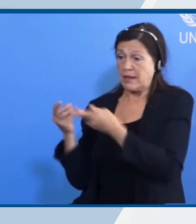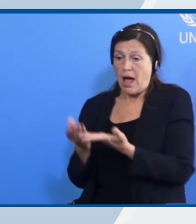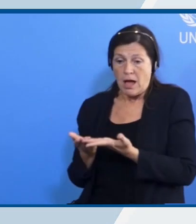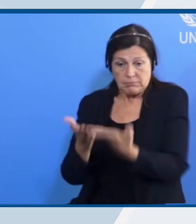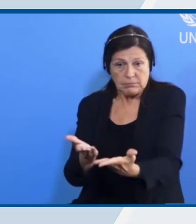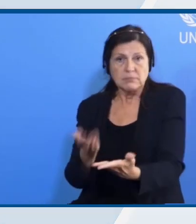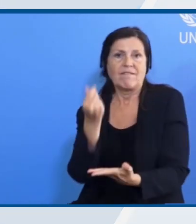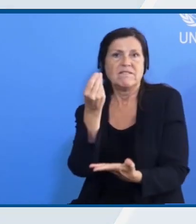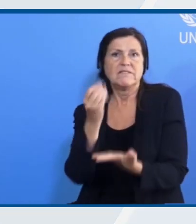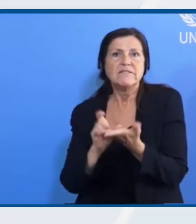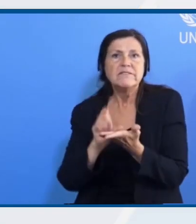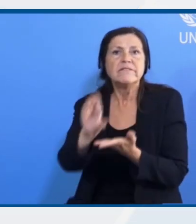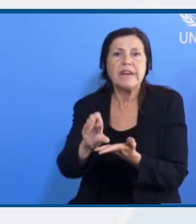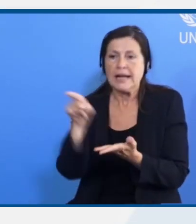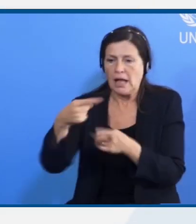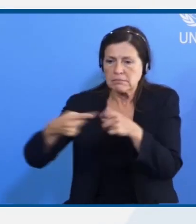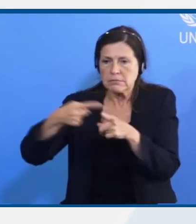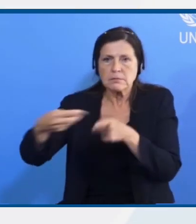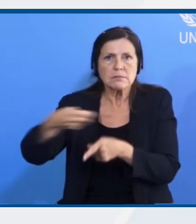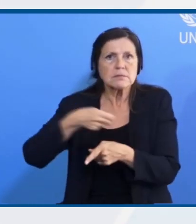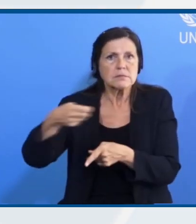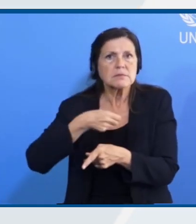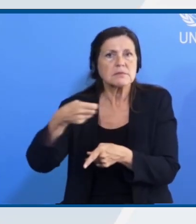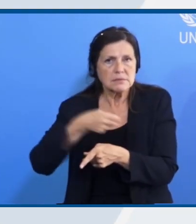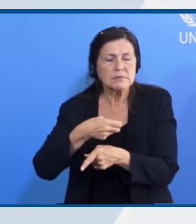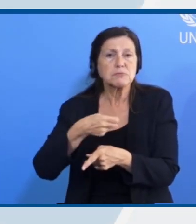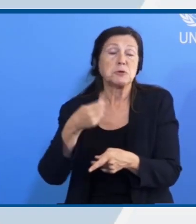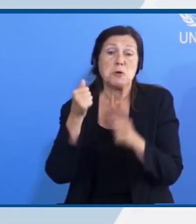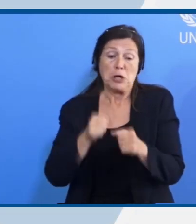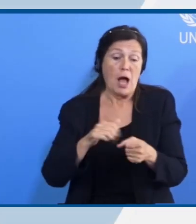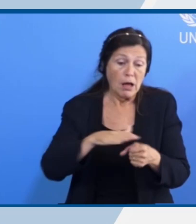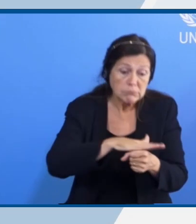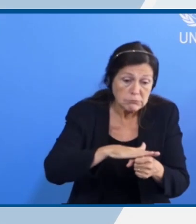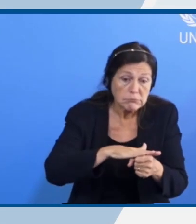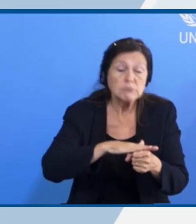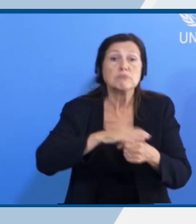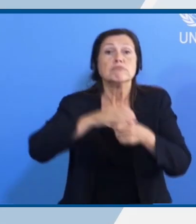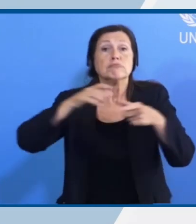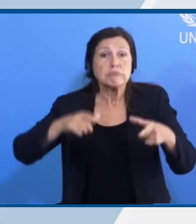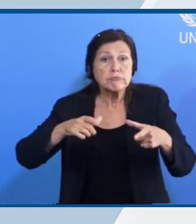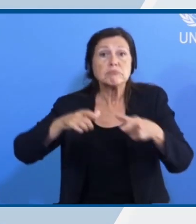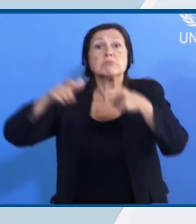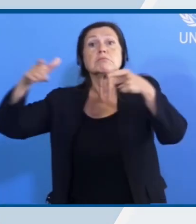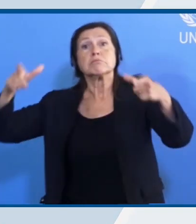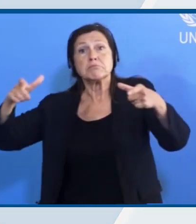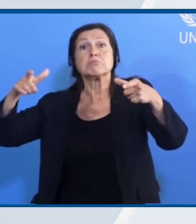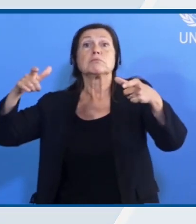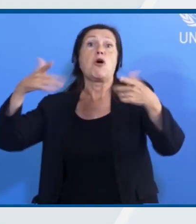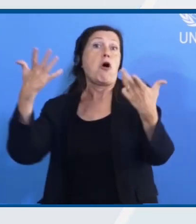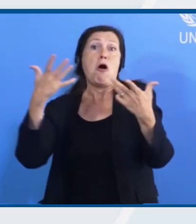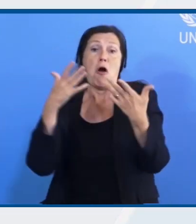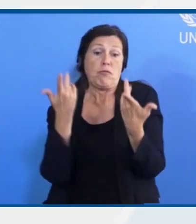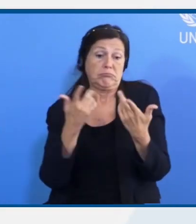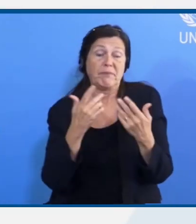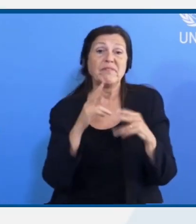local could also mean different things. It could mean at the national level, it could mean at the municipal level, it could mean at the district, even the village